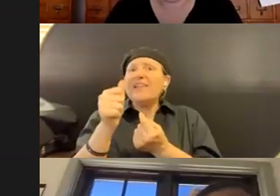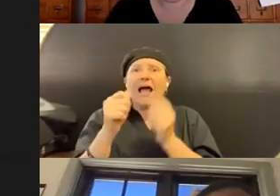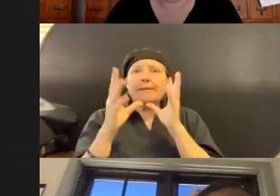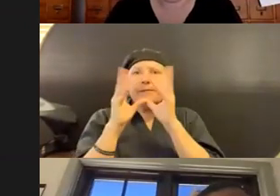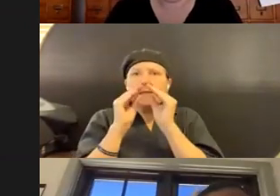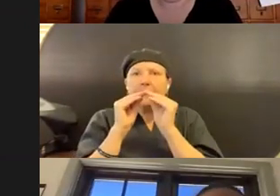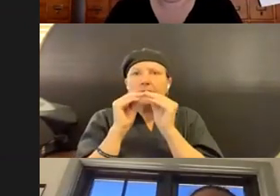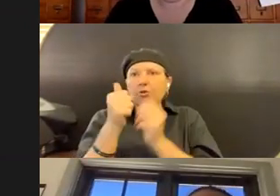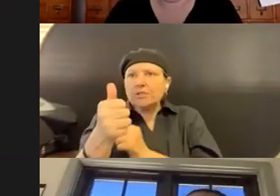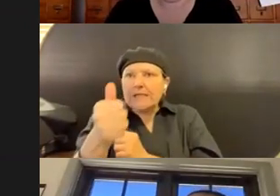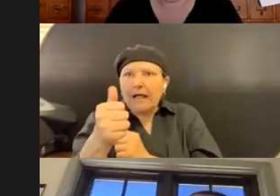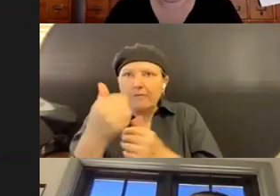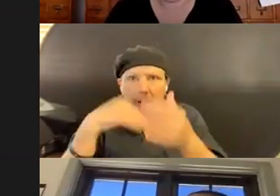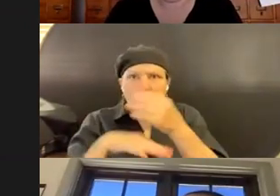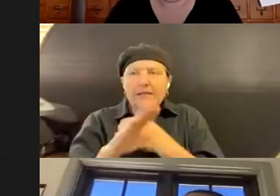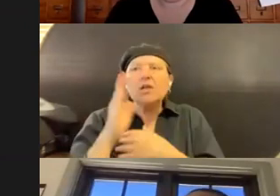see if we can't pair him up with